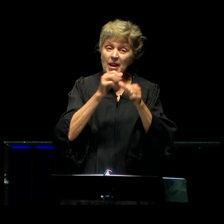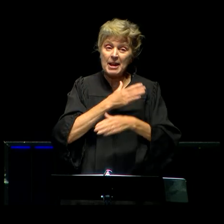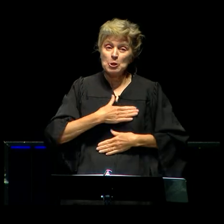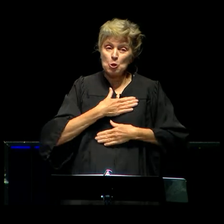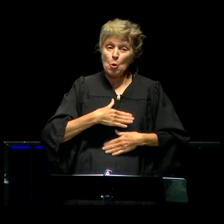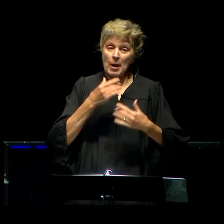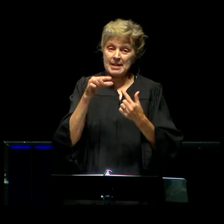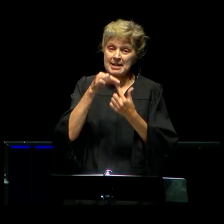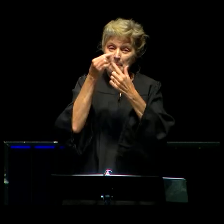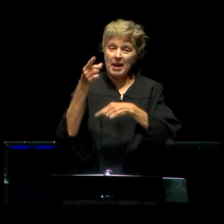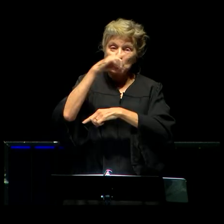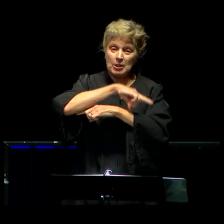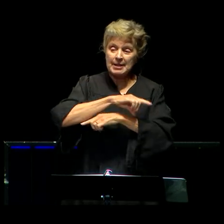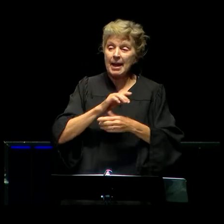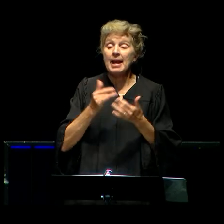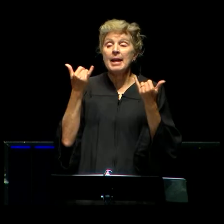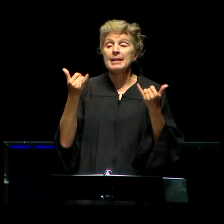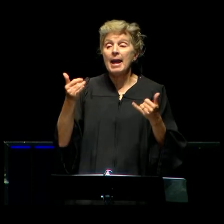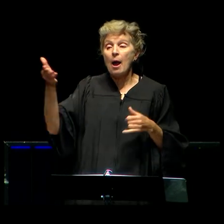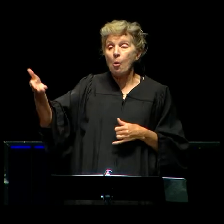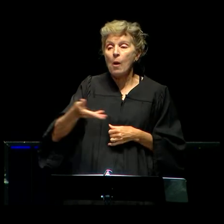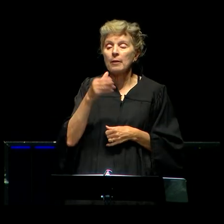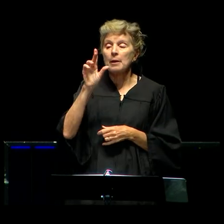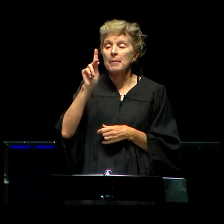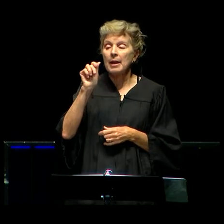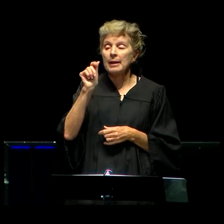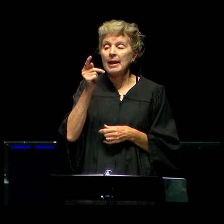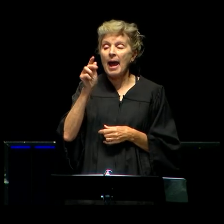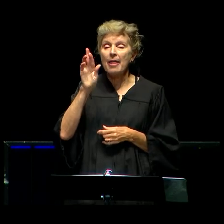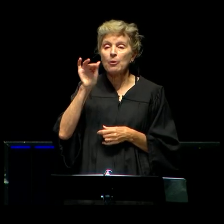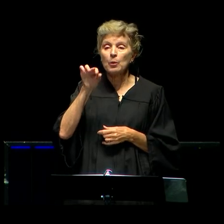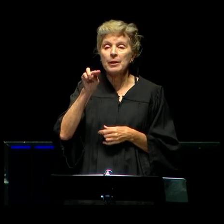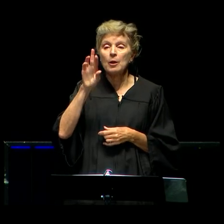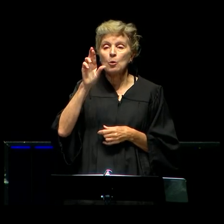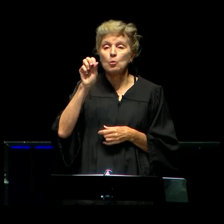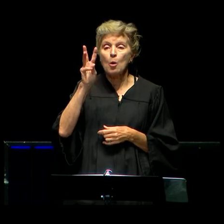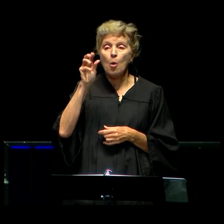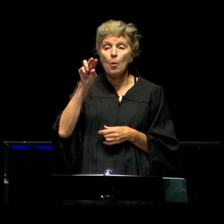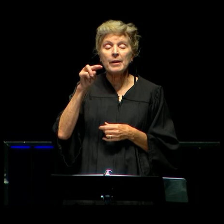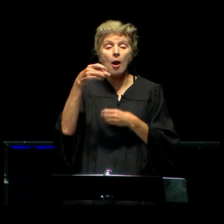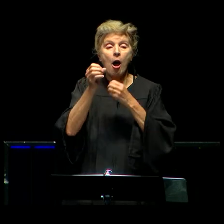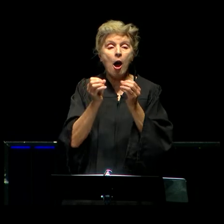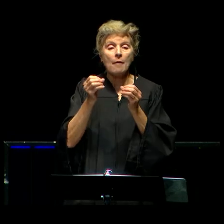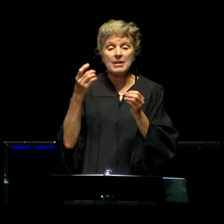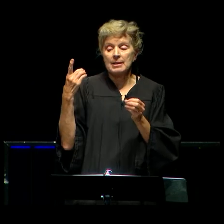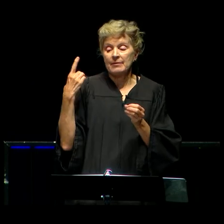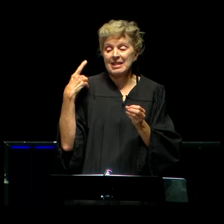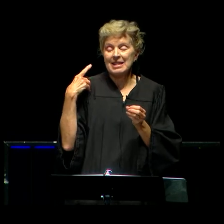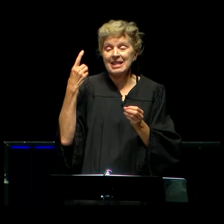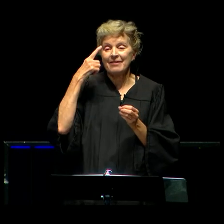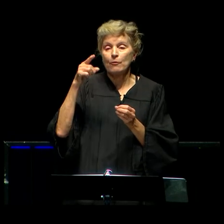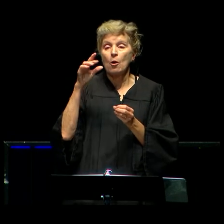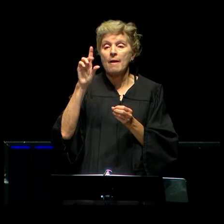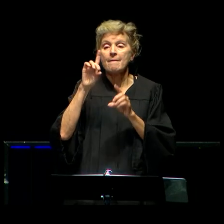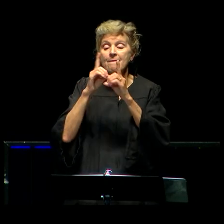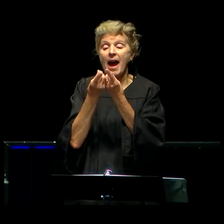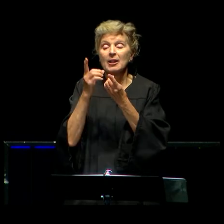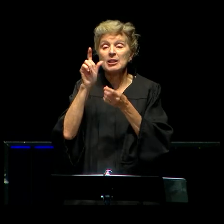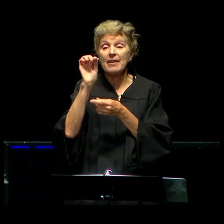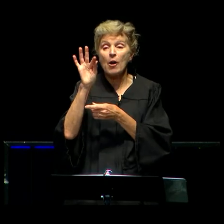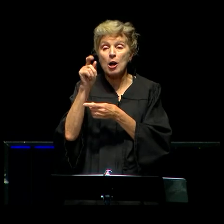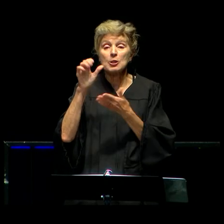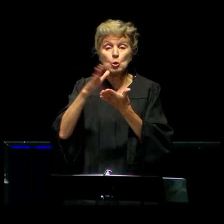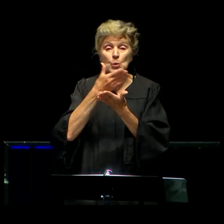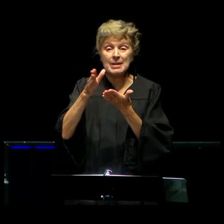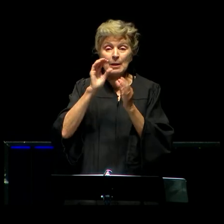very special day. I now welcome Catherine Rowan from the Office of the Dean and the Faculty of Arts to sing the national anthem. For